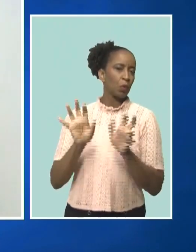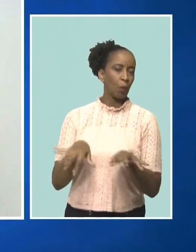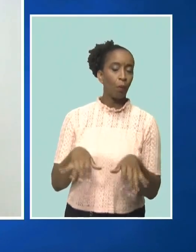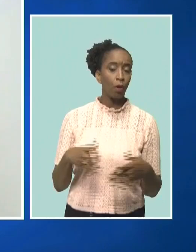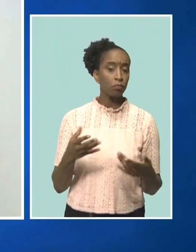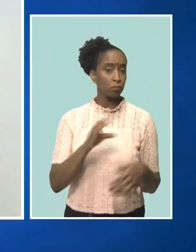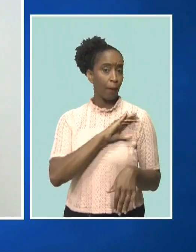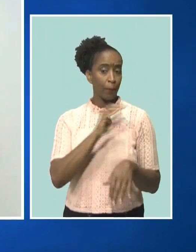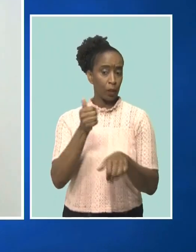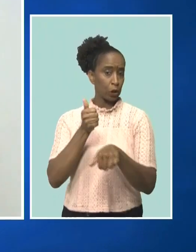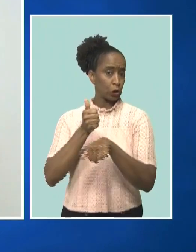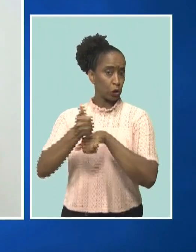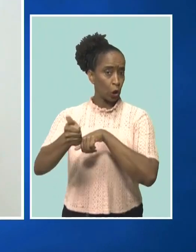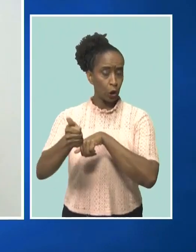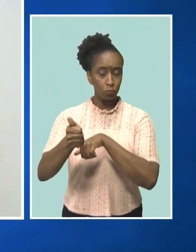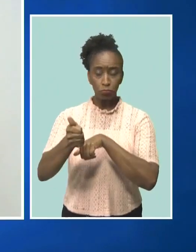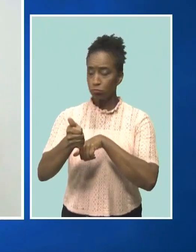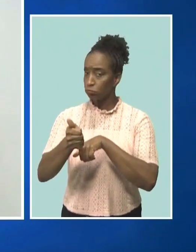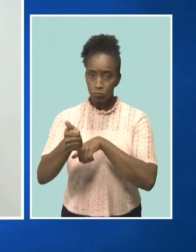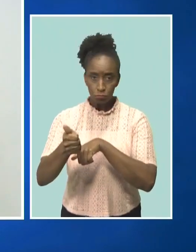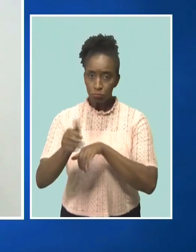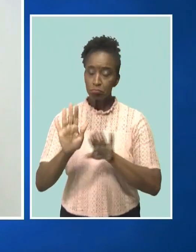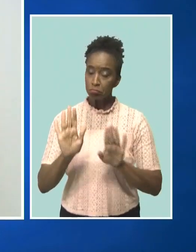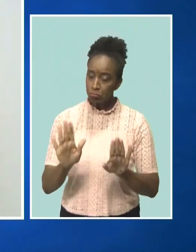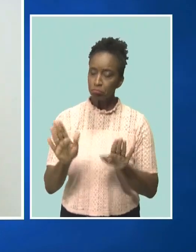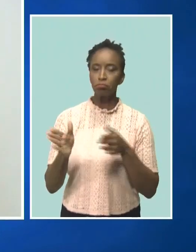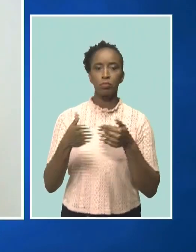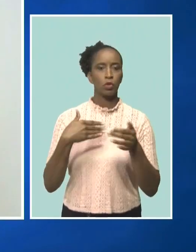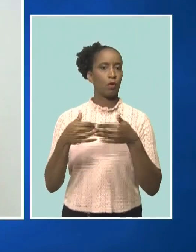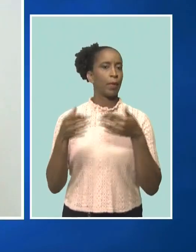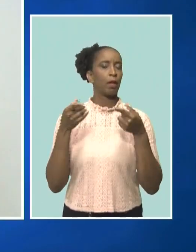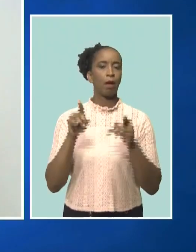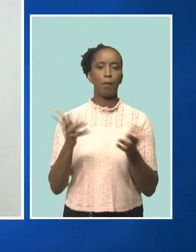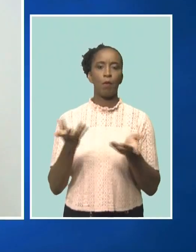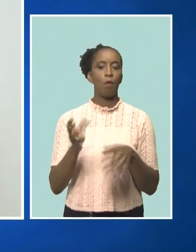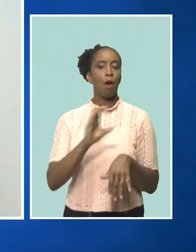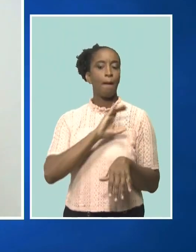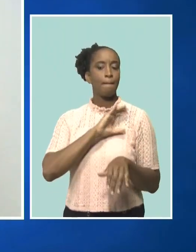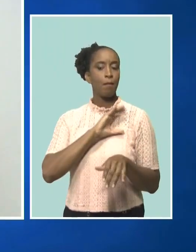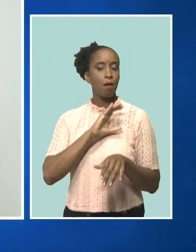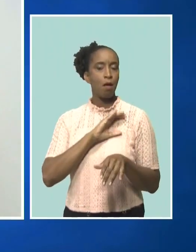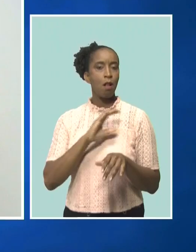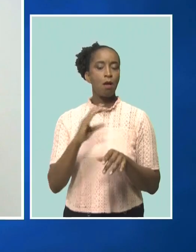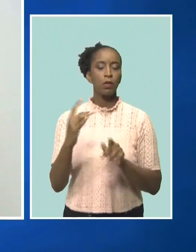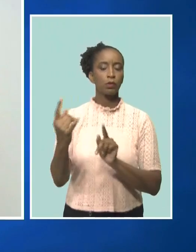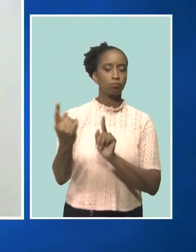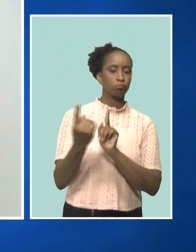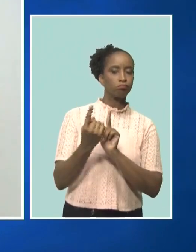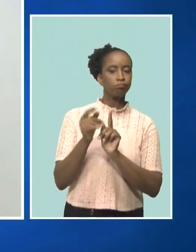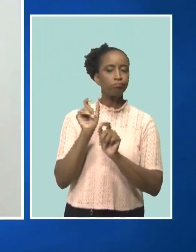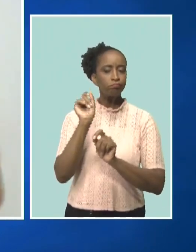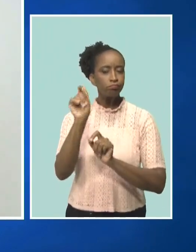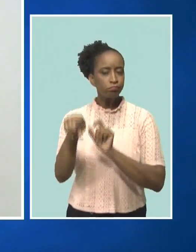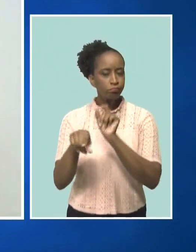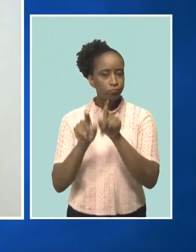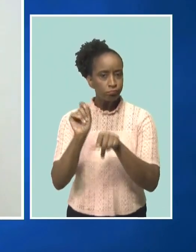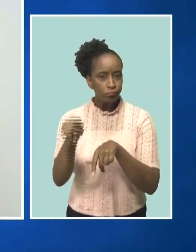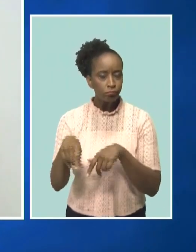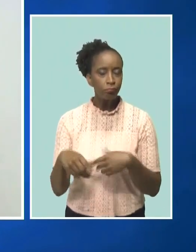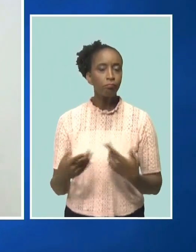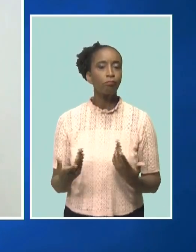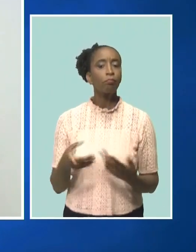but nonetheless, he's been interviewed by the police, and the argument could be put that it is useful that the police be given a free hand to have a